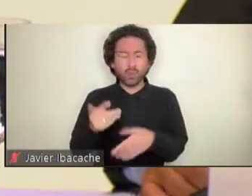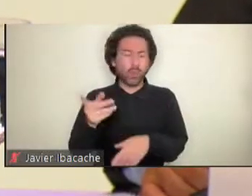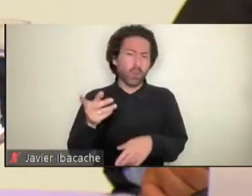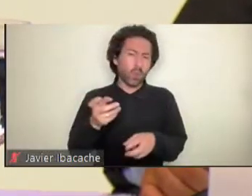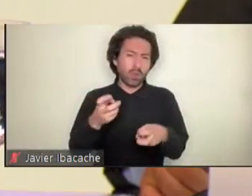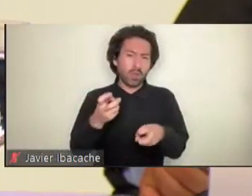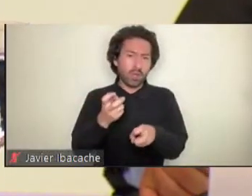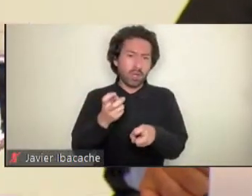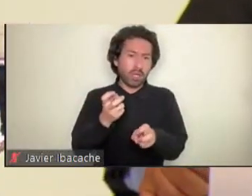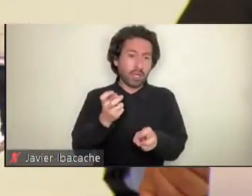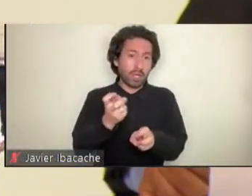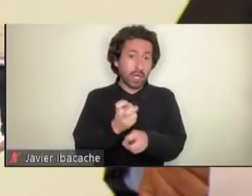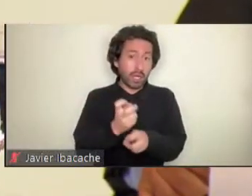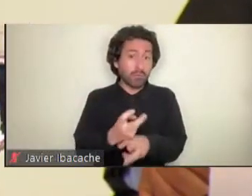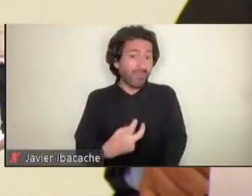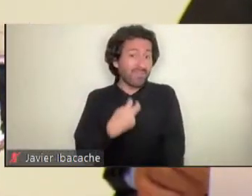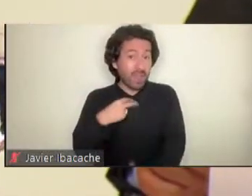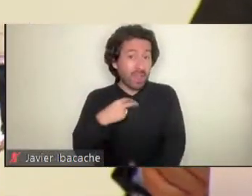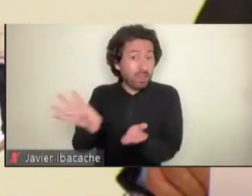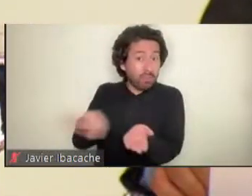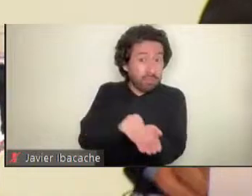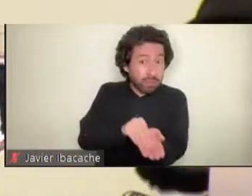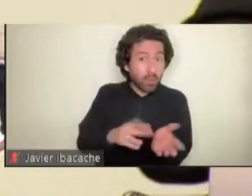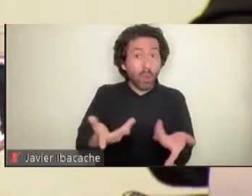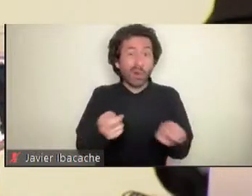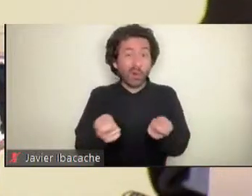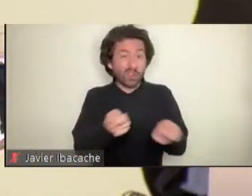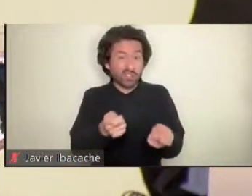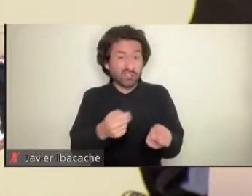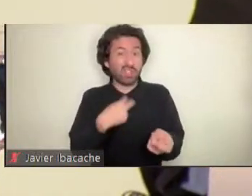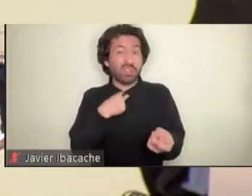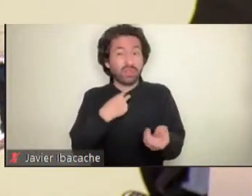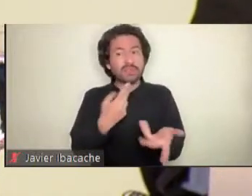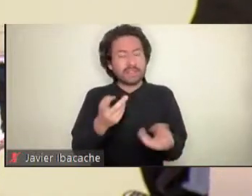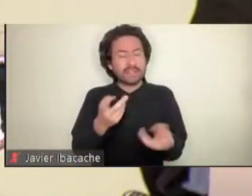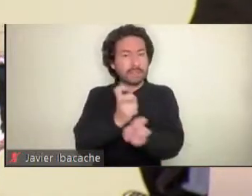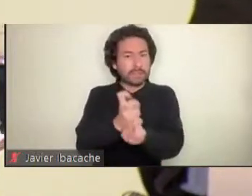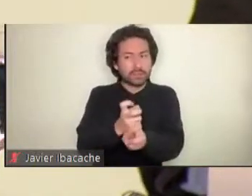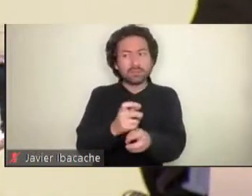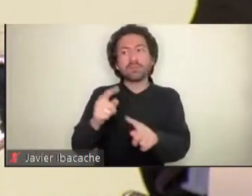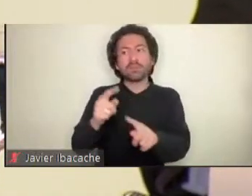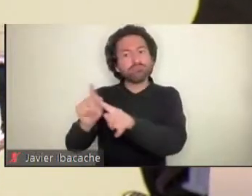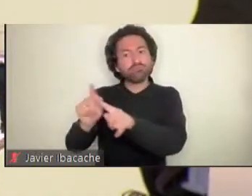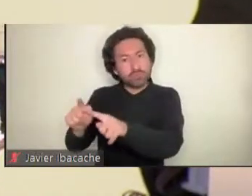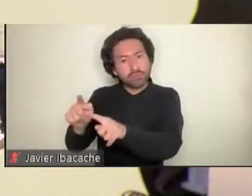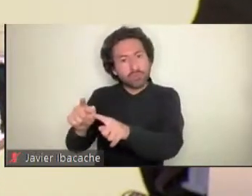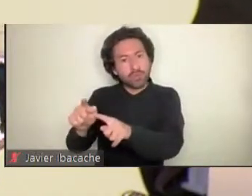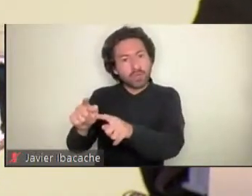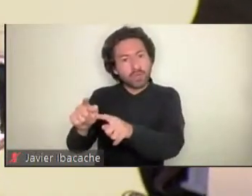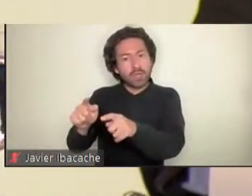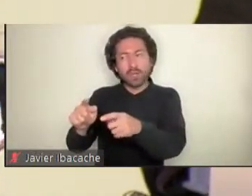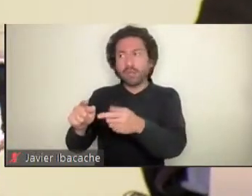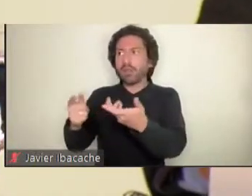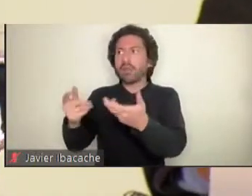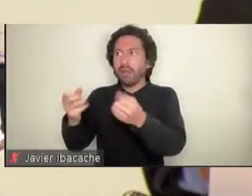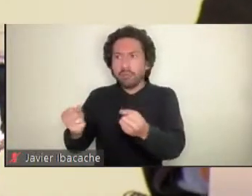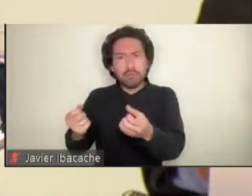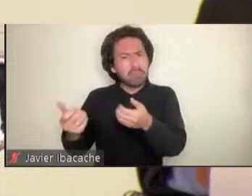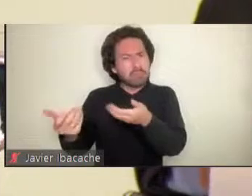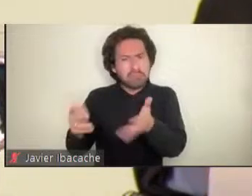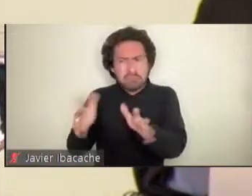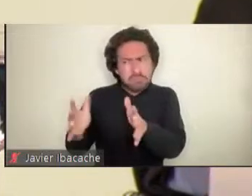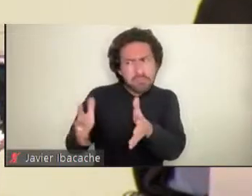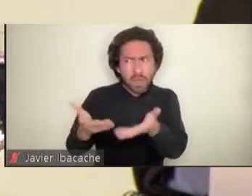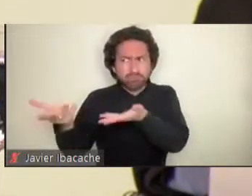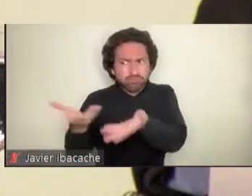tax, because there are failure of coordination and appropriation. It's very difficult that producer